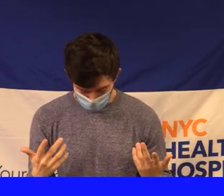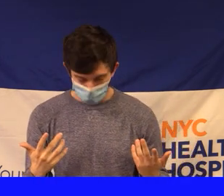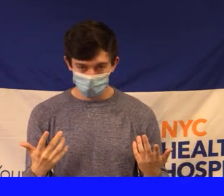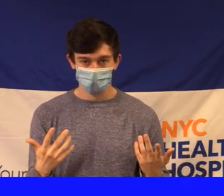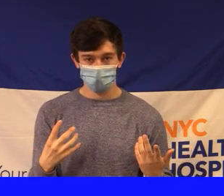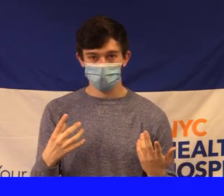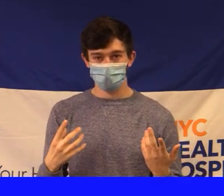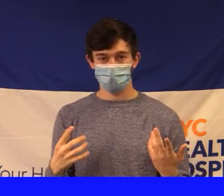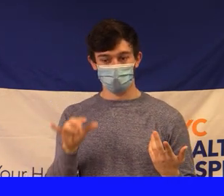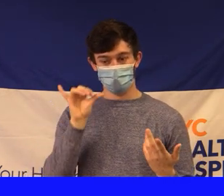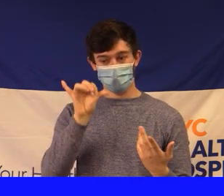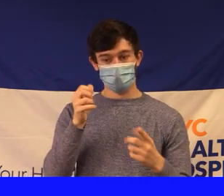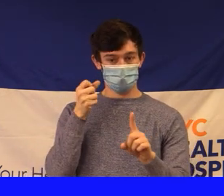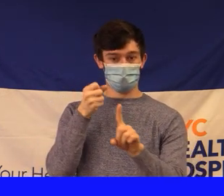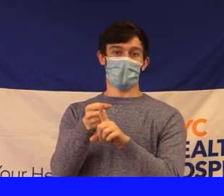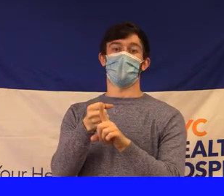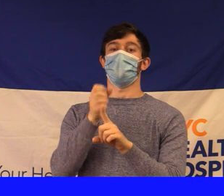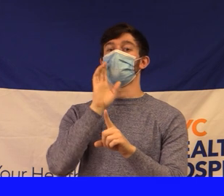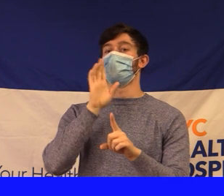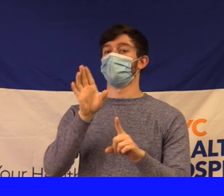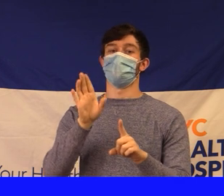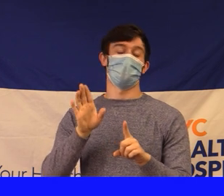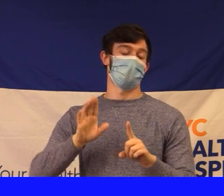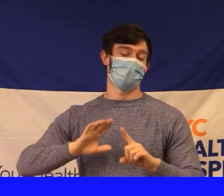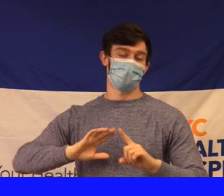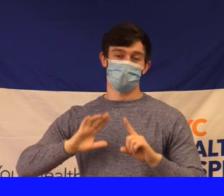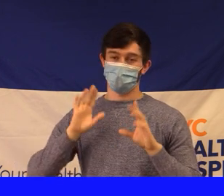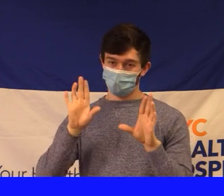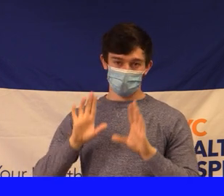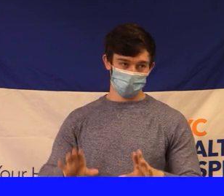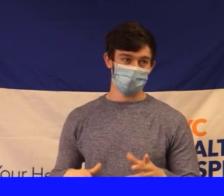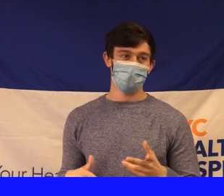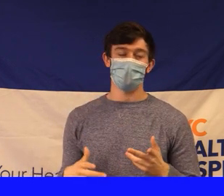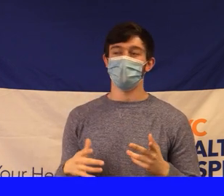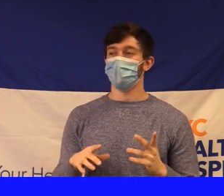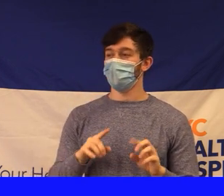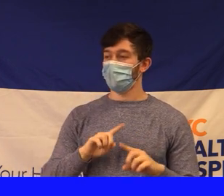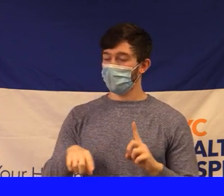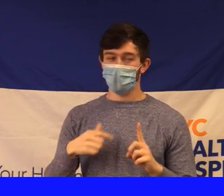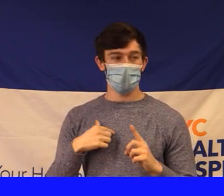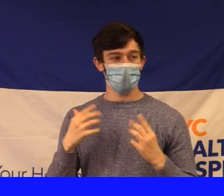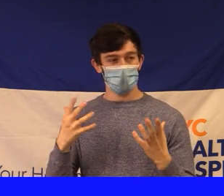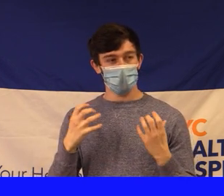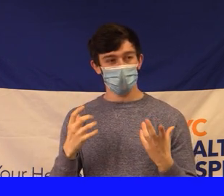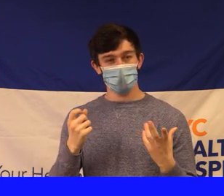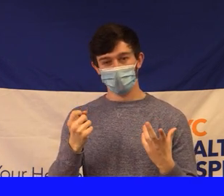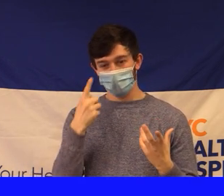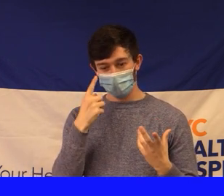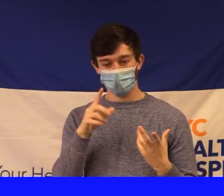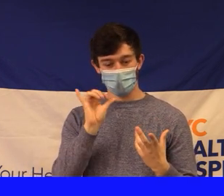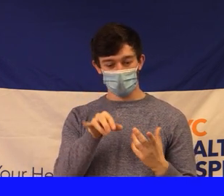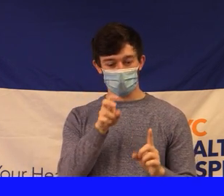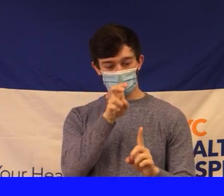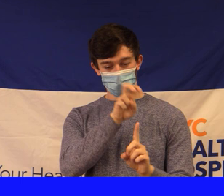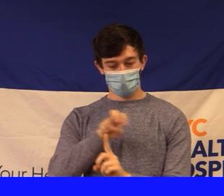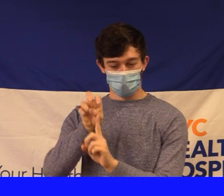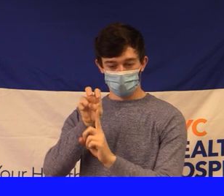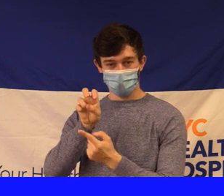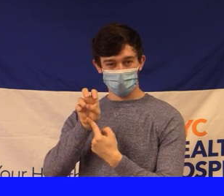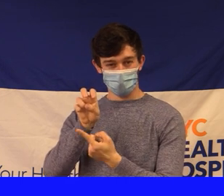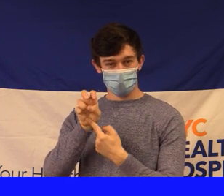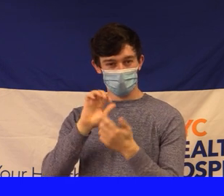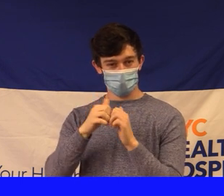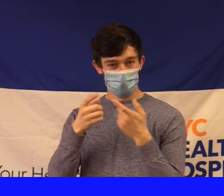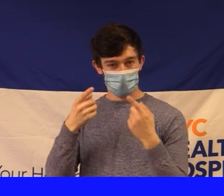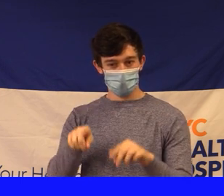the impact is going to be phenomenal. But what I don't understand is quite how the transition occurs from the